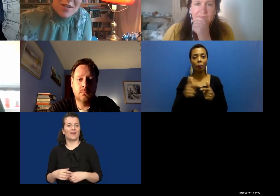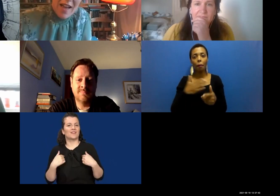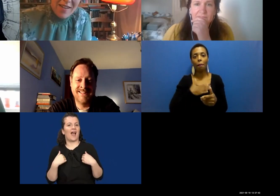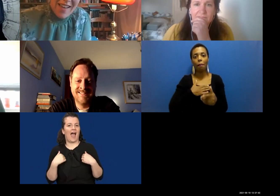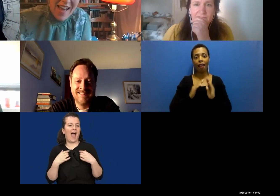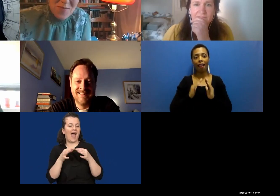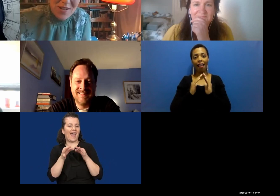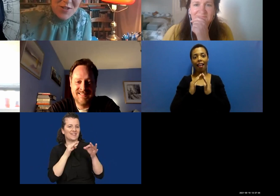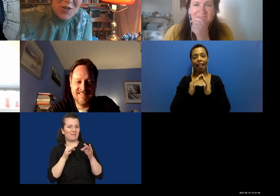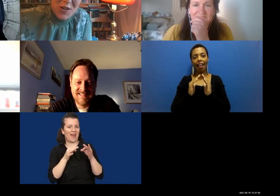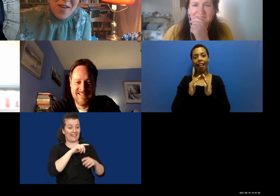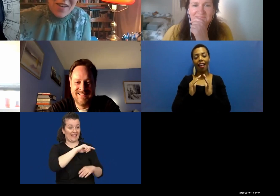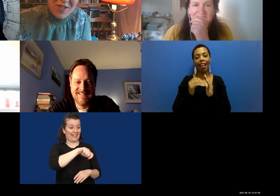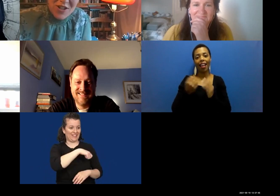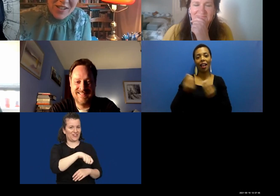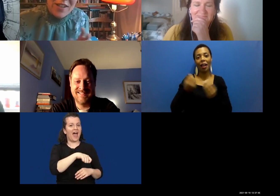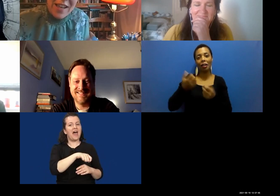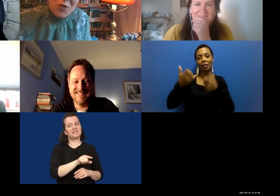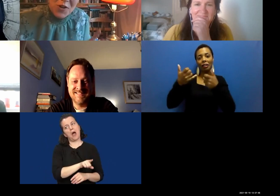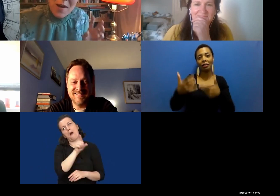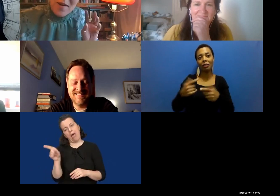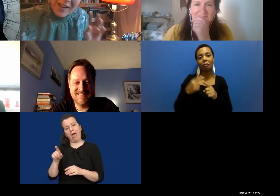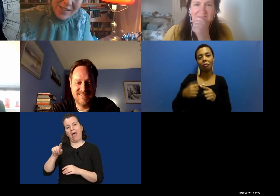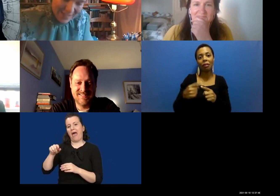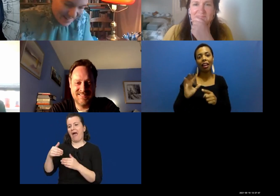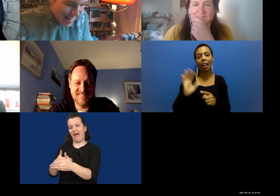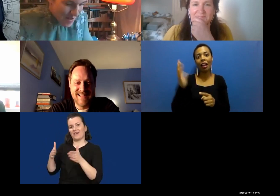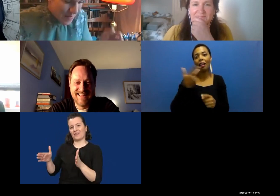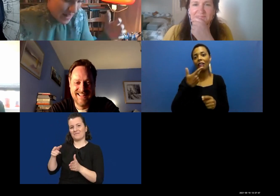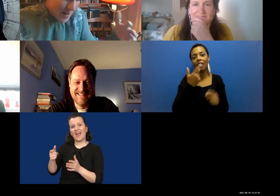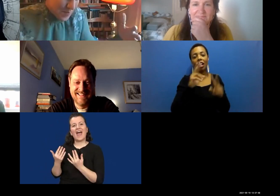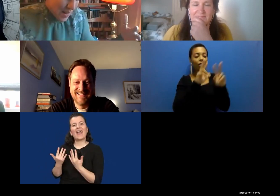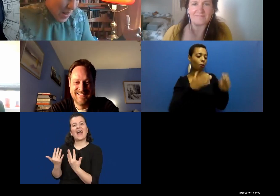just happened to talk about the kitchen, I will now talk about my garden.